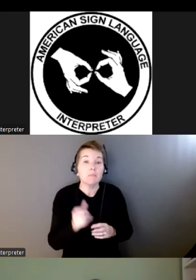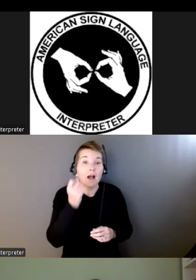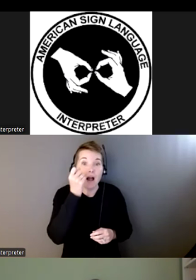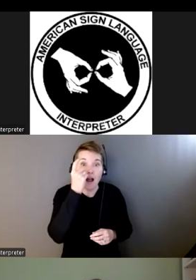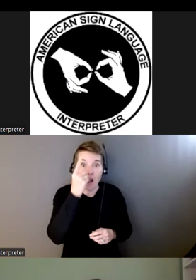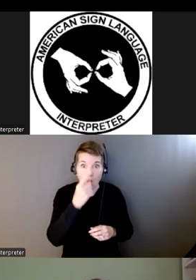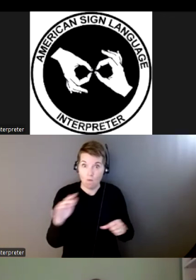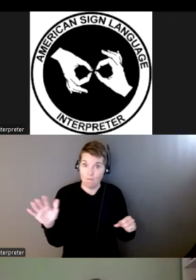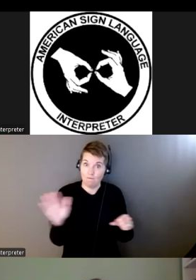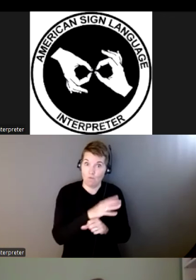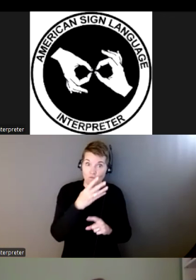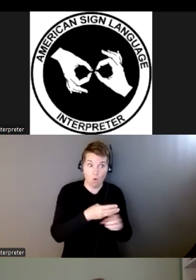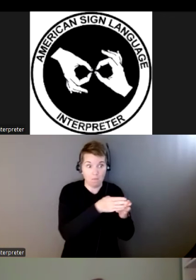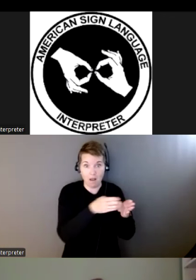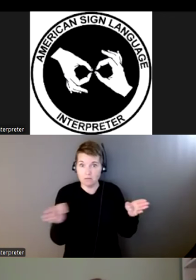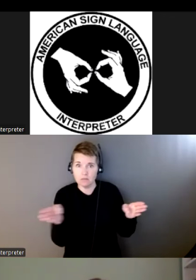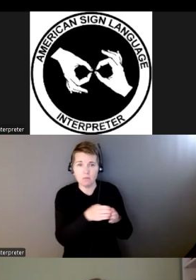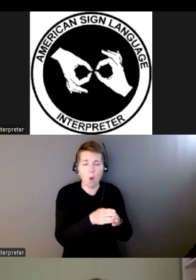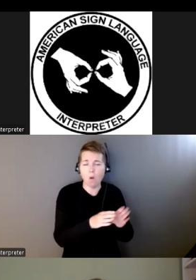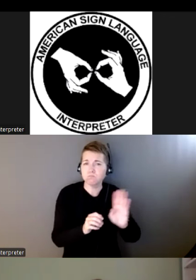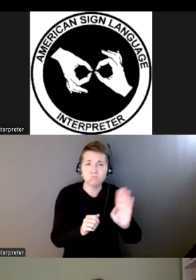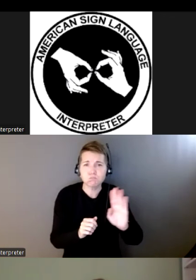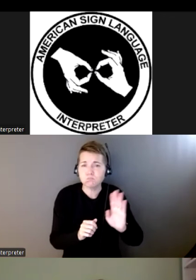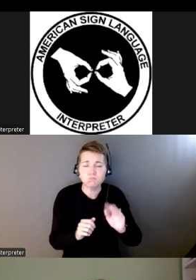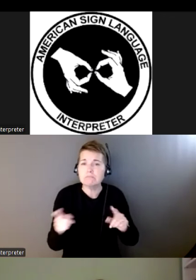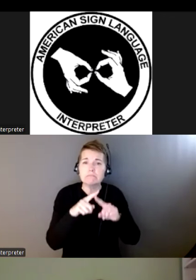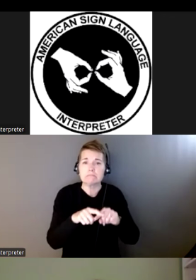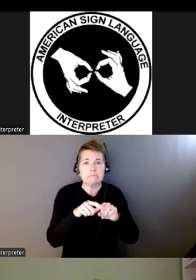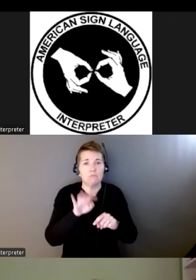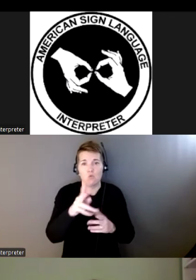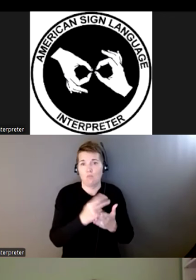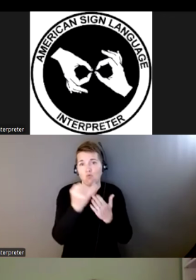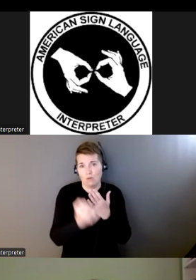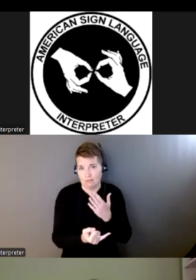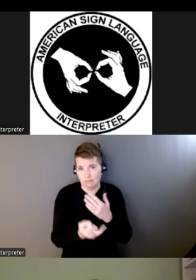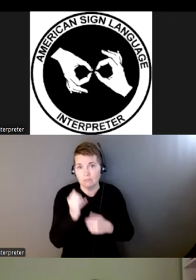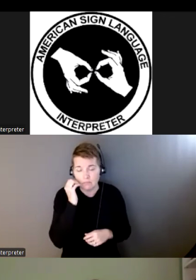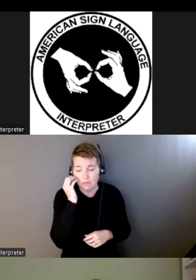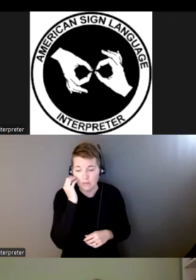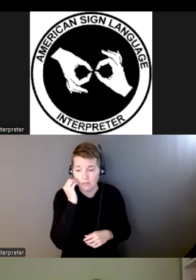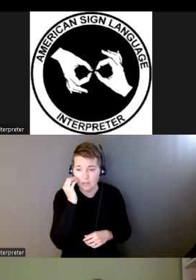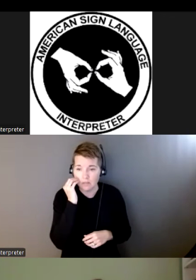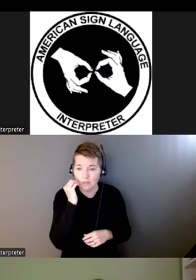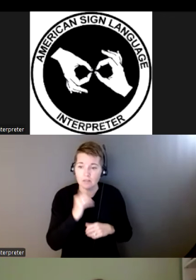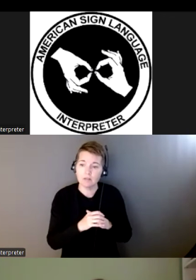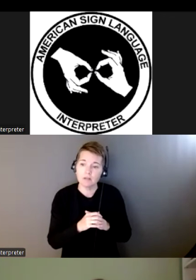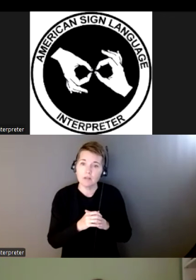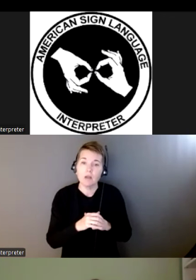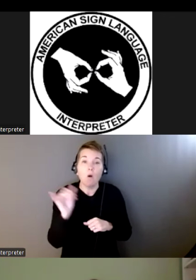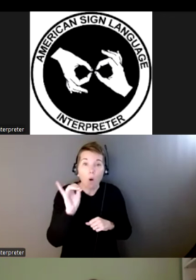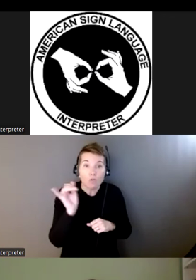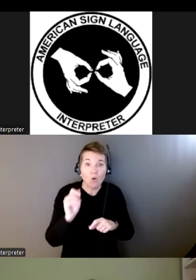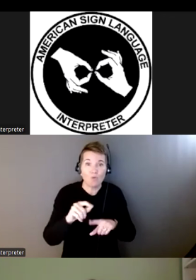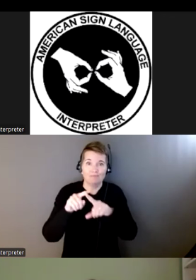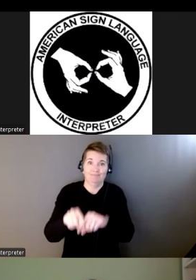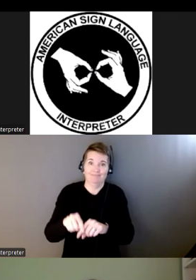specific scheduling will largely depend on your project, but it also will depend on capacity and availability at